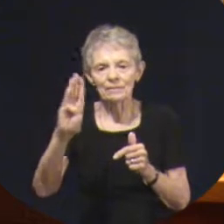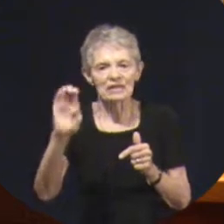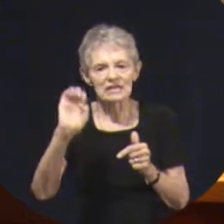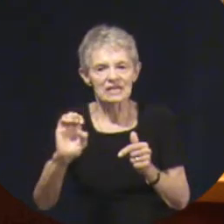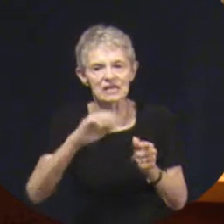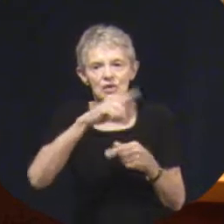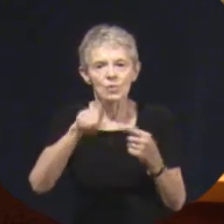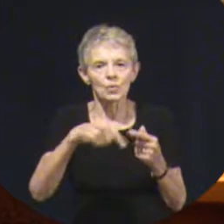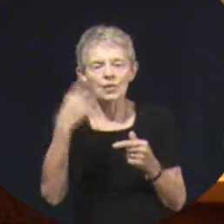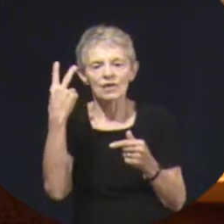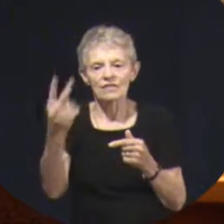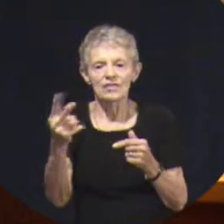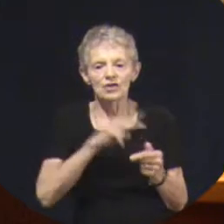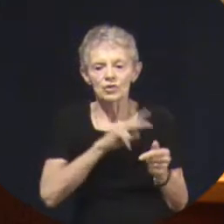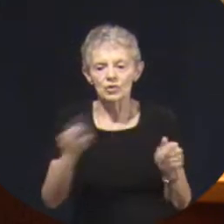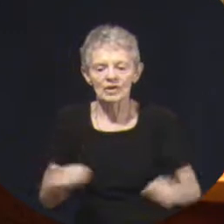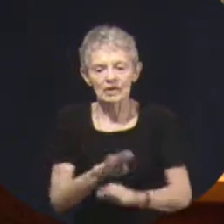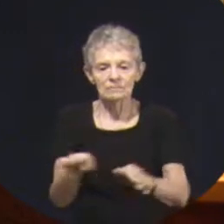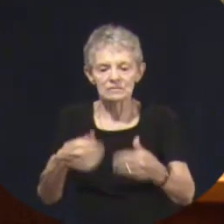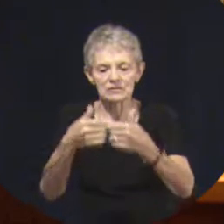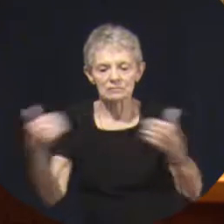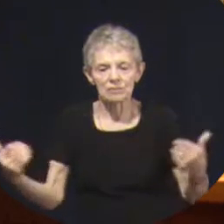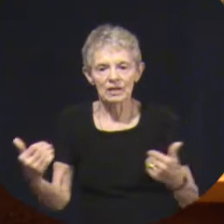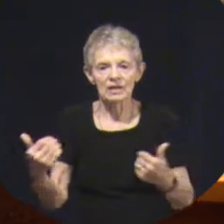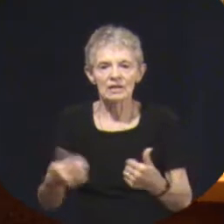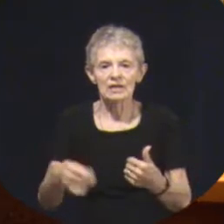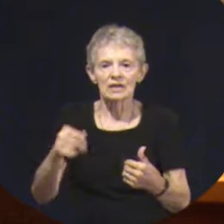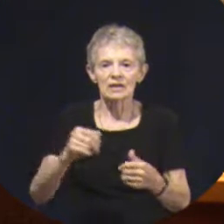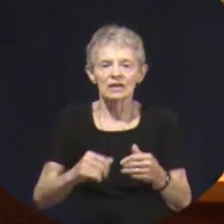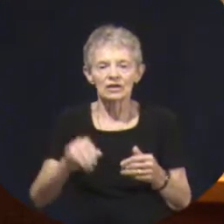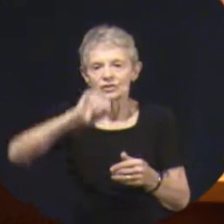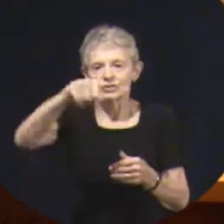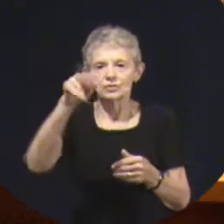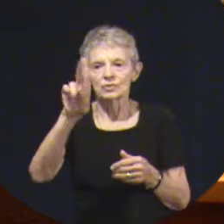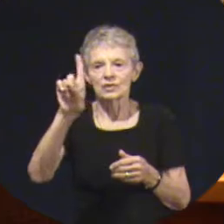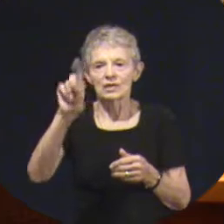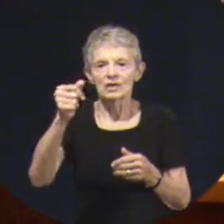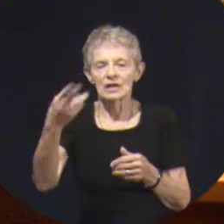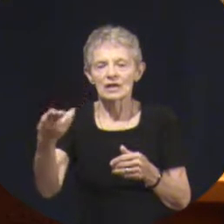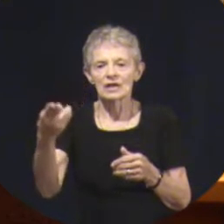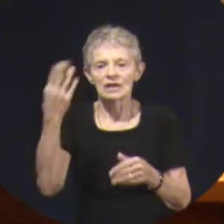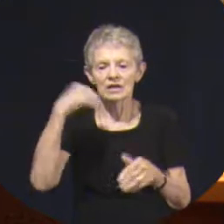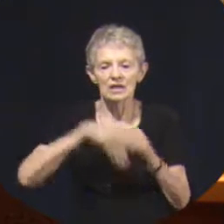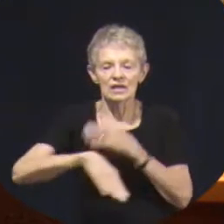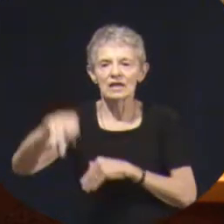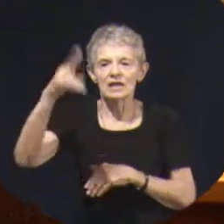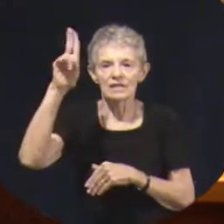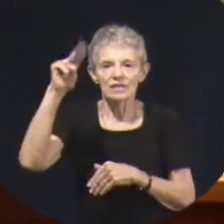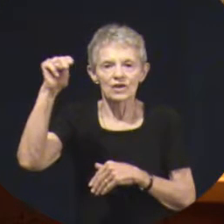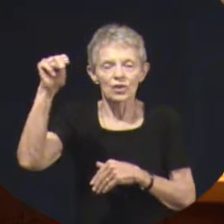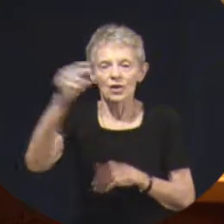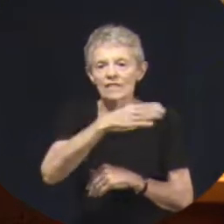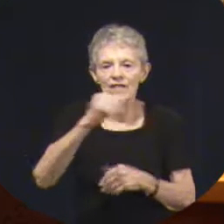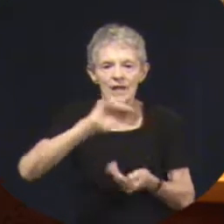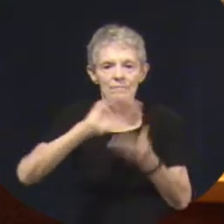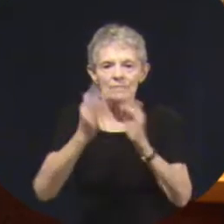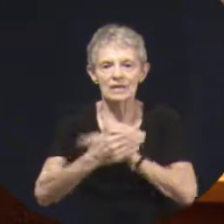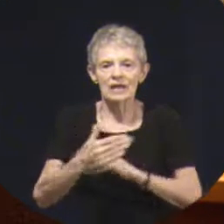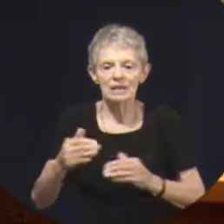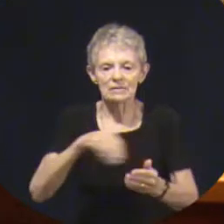kingdoms, Israel in the north and the house of Judah in the south, Samaria was in the north and became a great center of